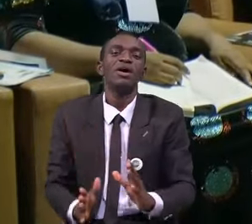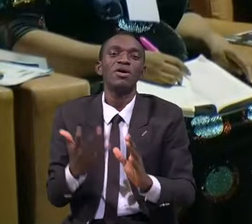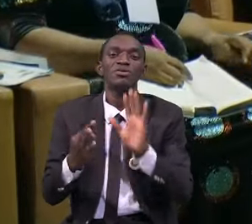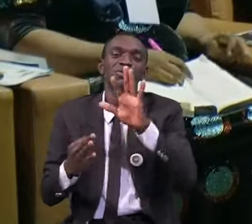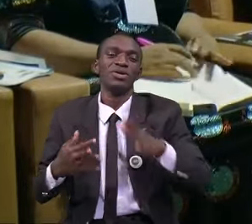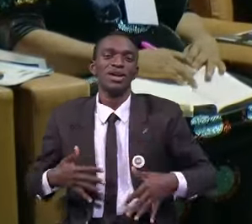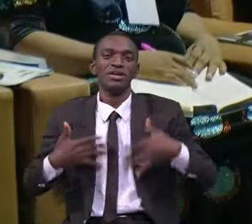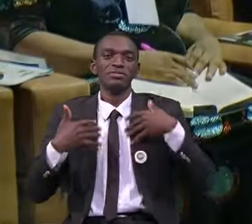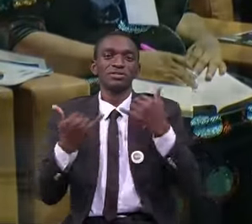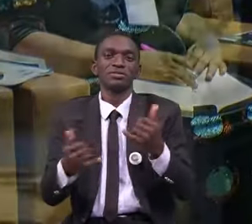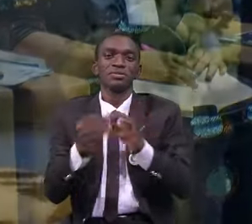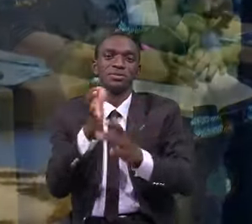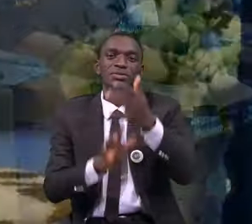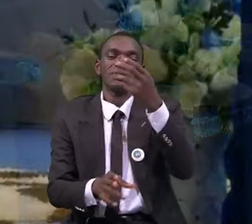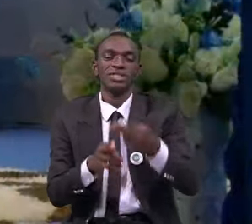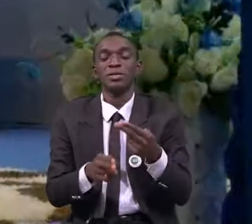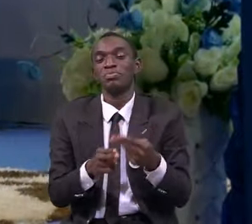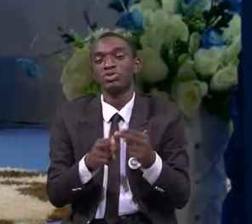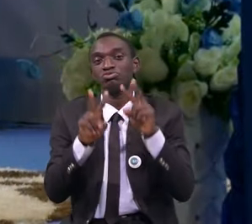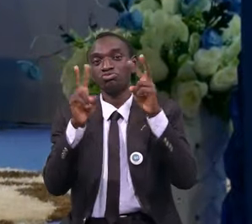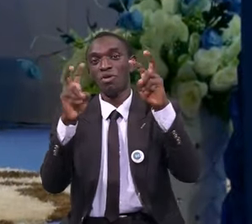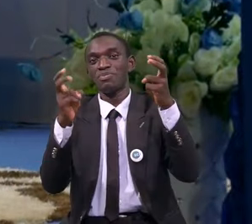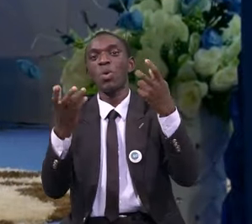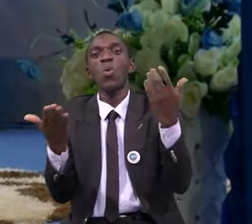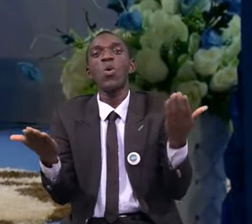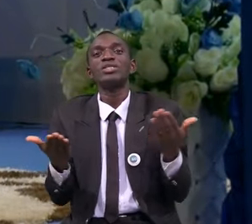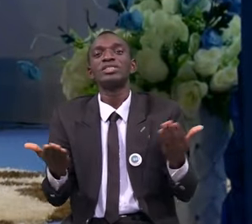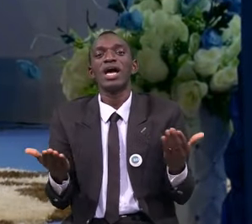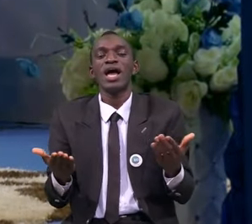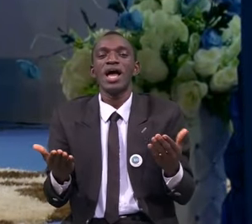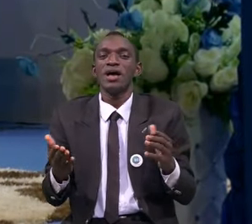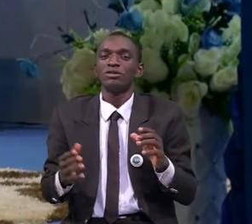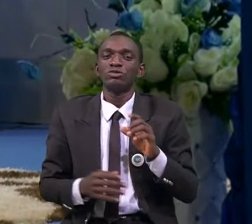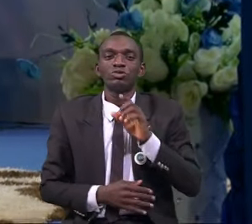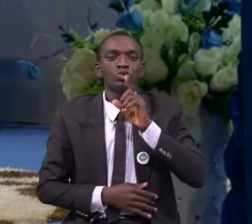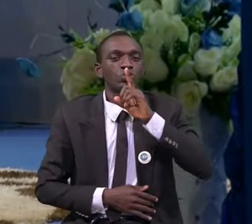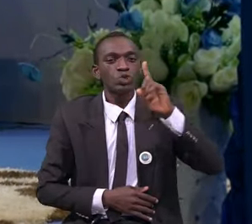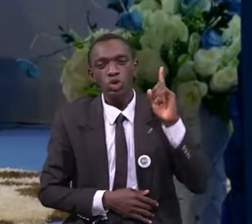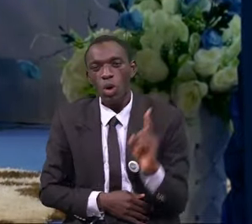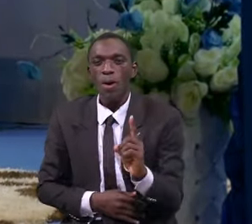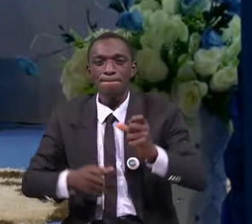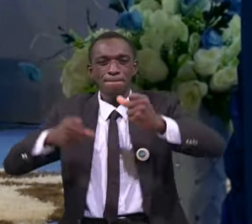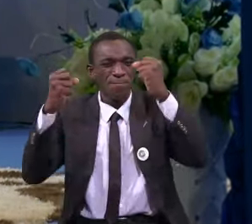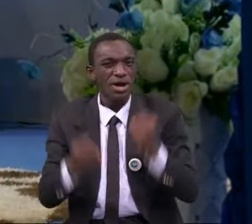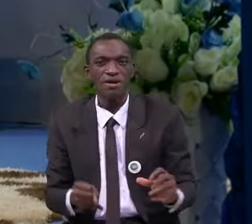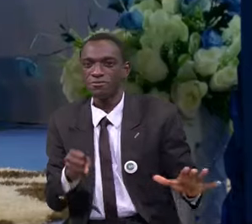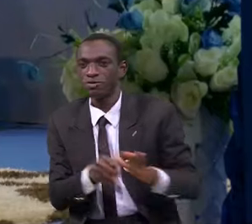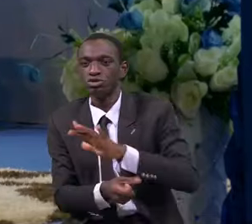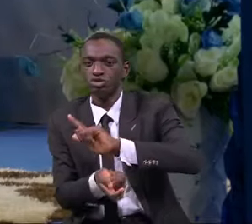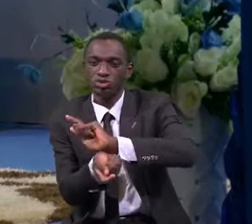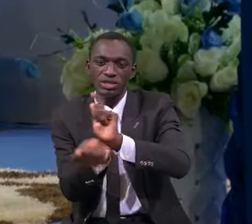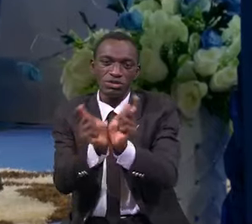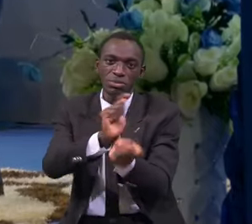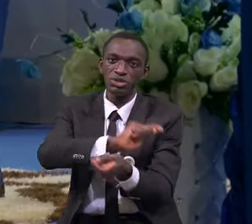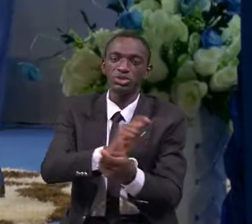We're looking at the message tonight, a short, powerful transformation through the divine